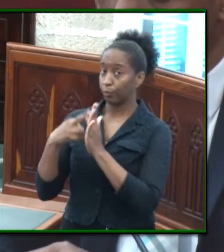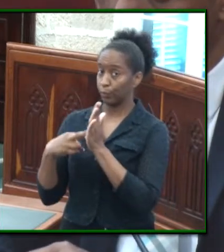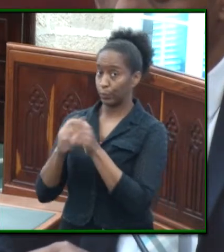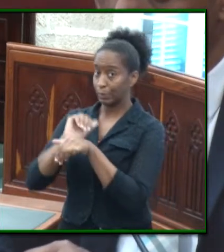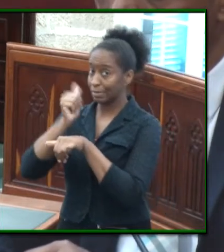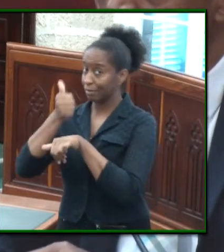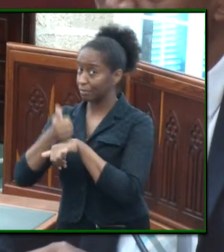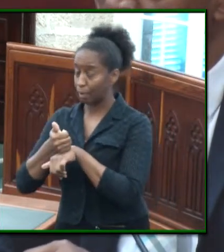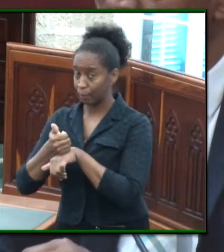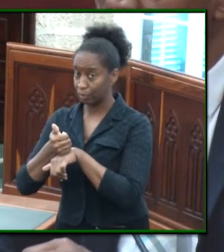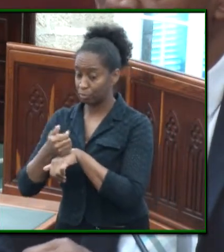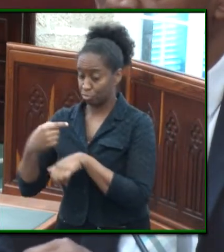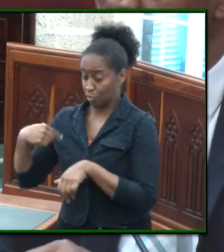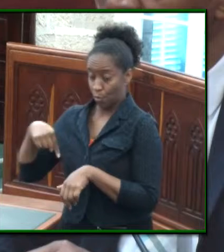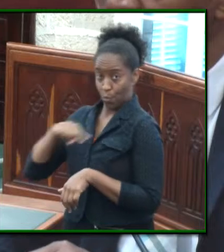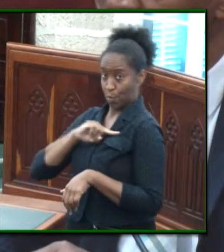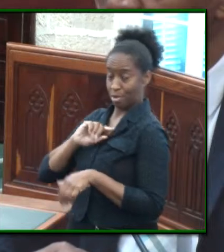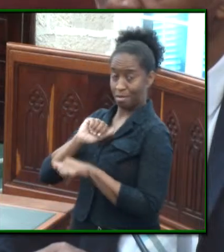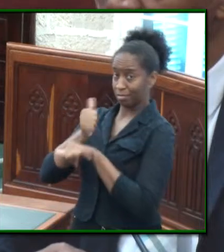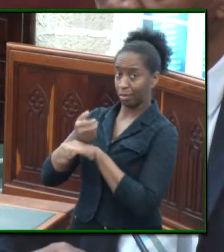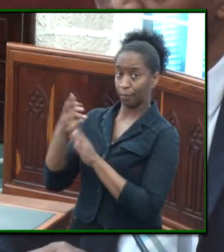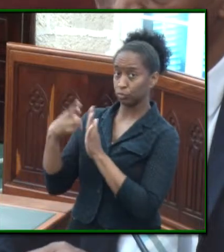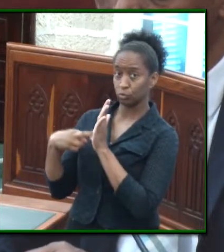don't even have to see them.